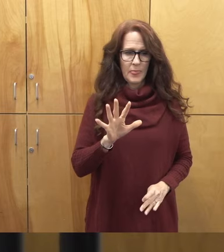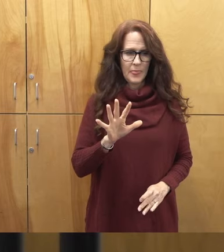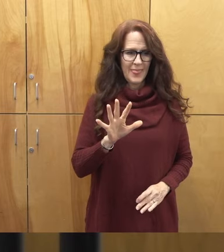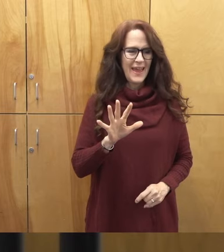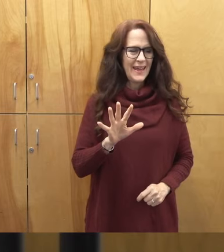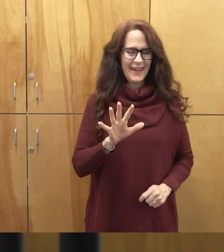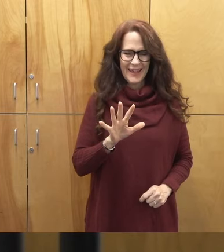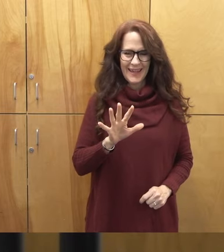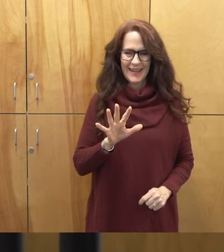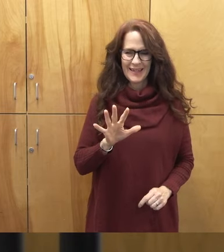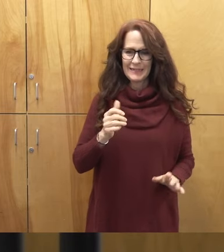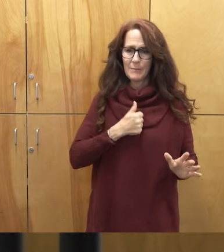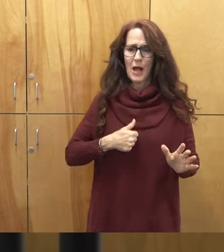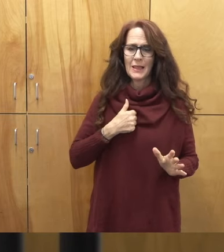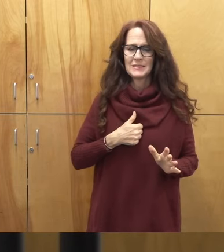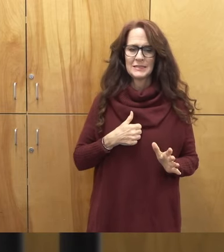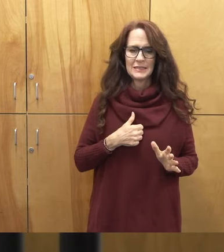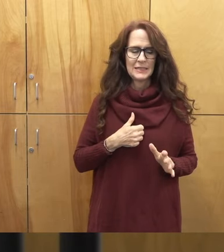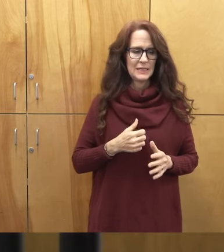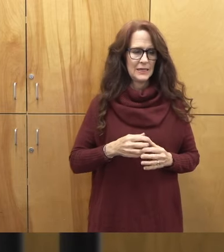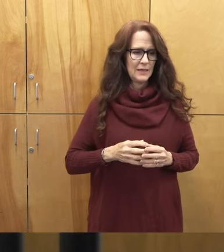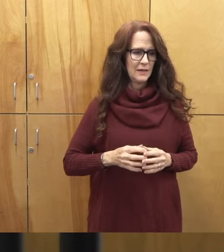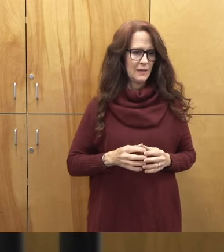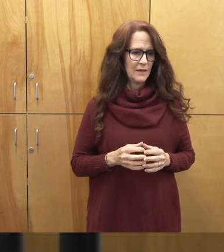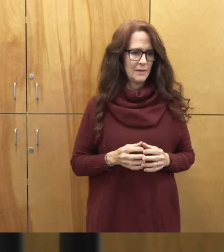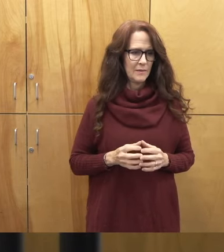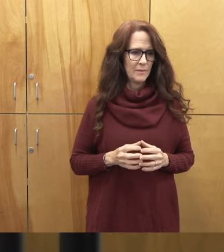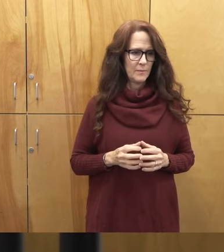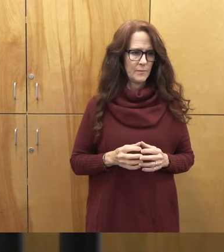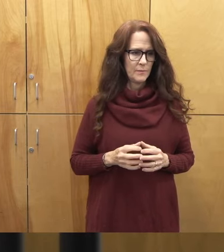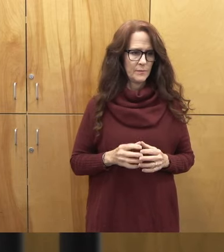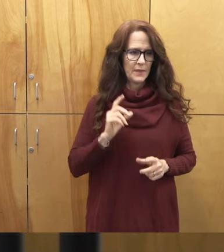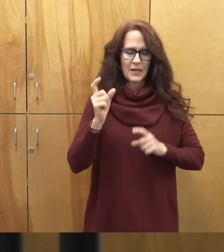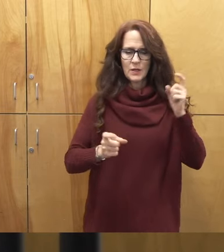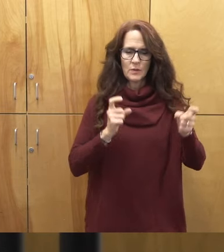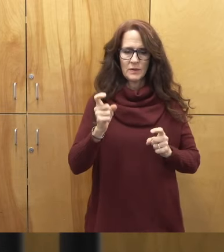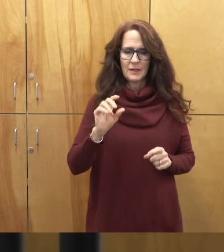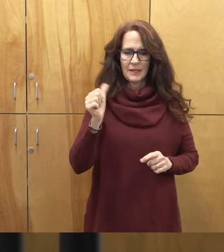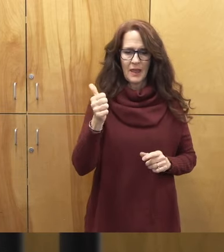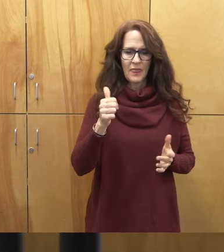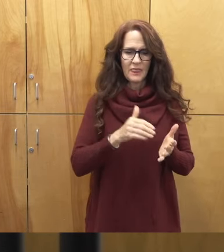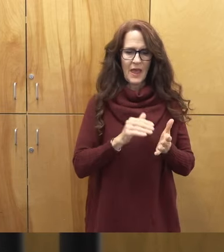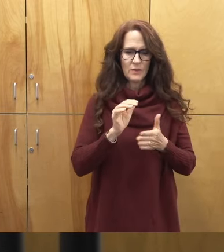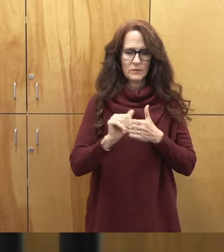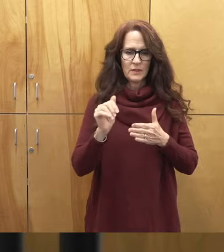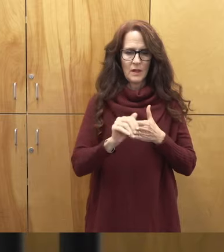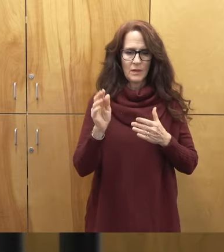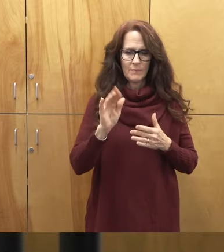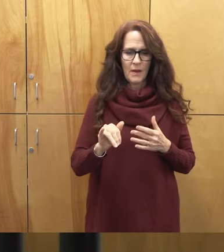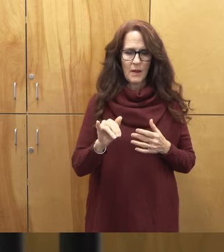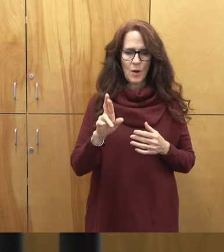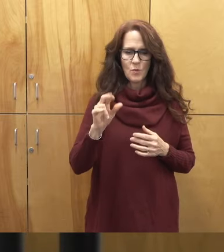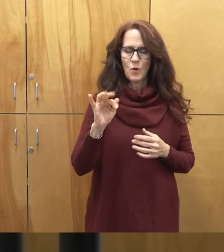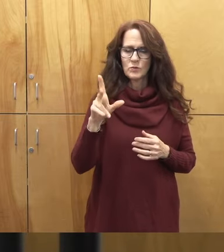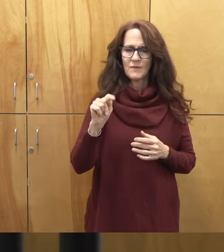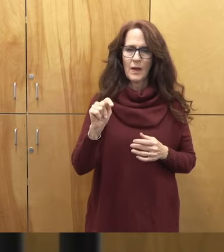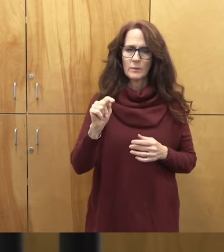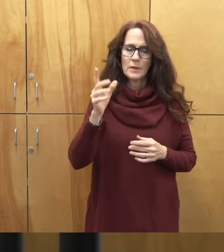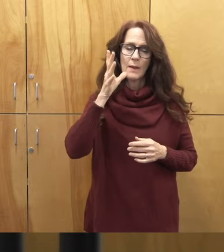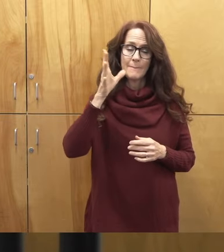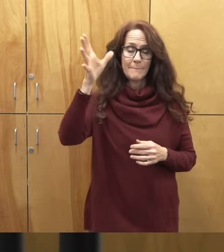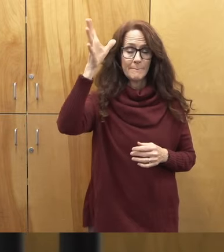My apologies here. It was a donation of $10,000 by the Roosevelt